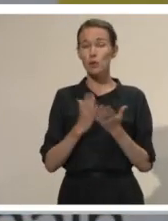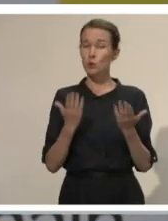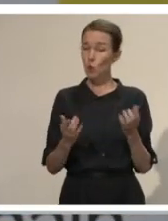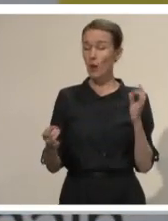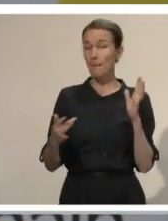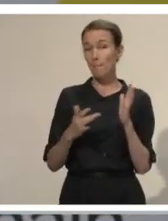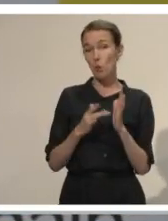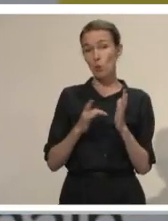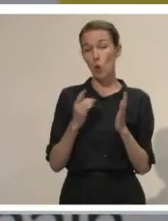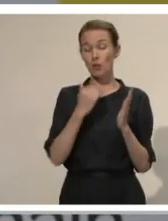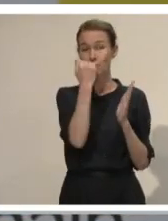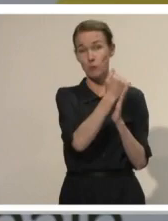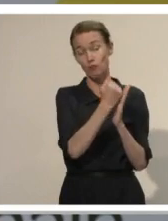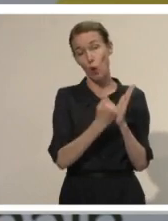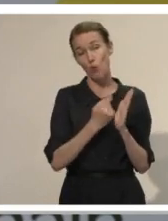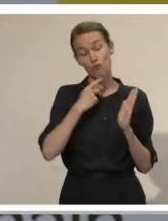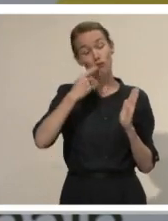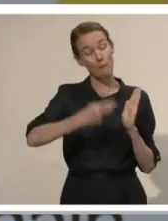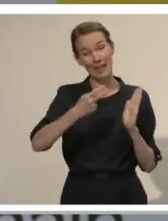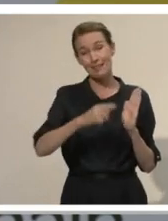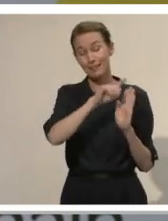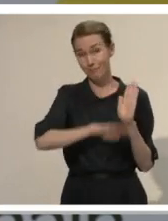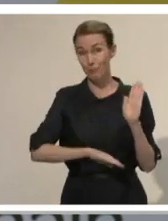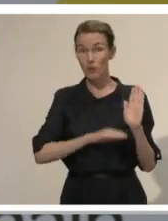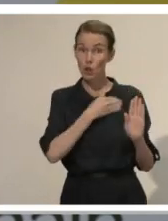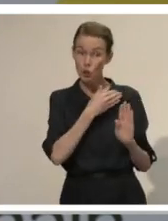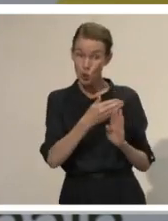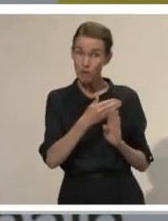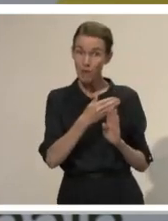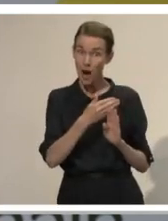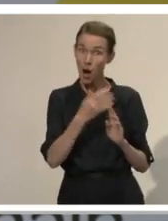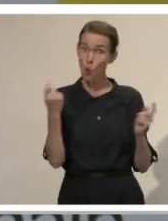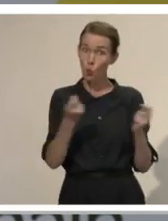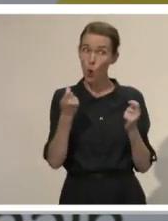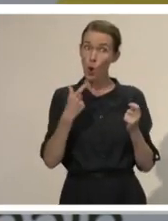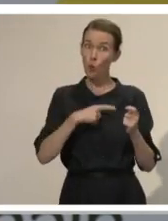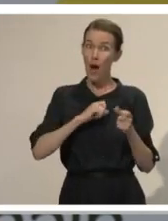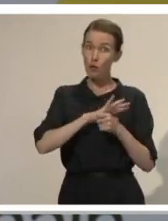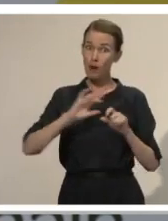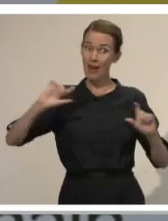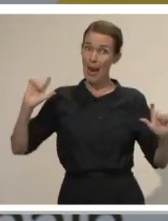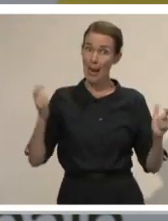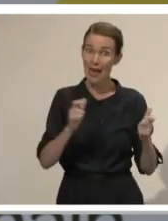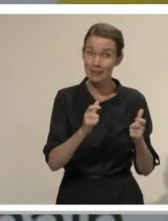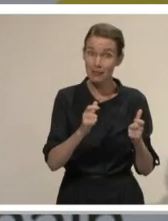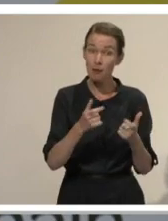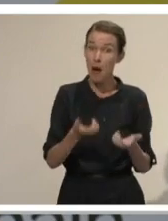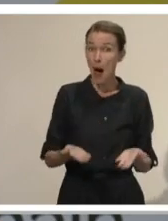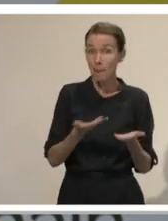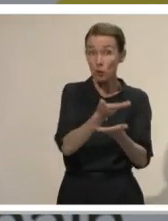and those have served us well to date and will continue to. If people want to use a mask, they can, but they should know how to use